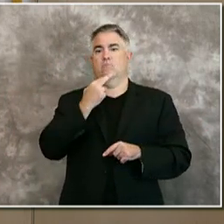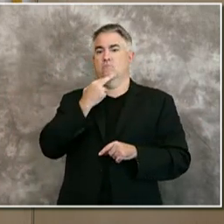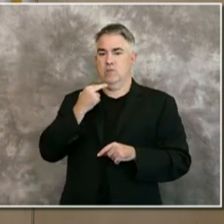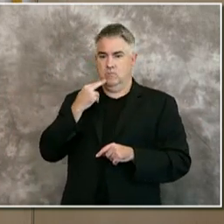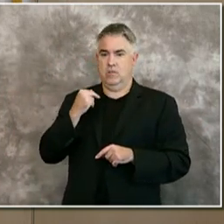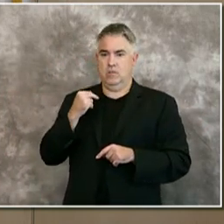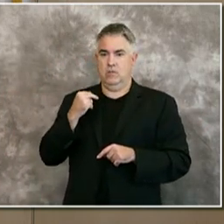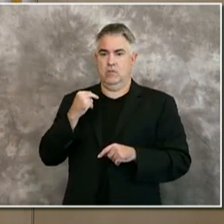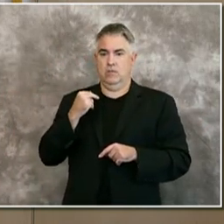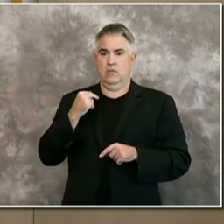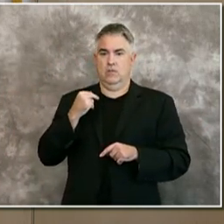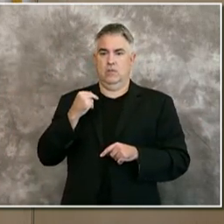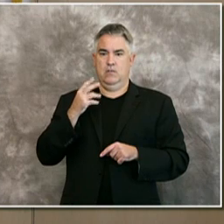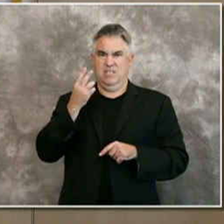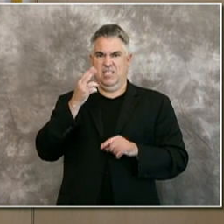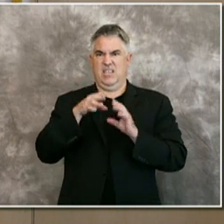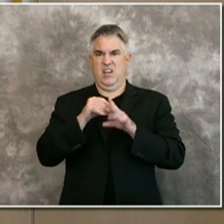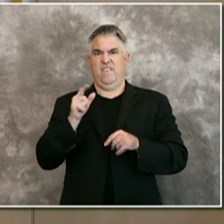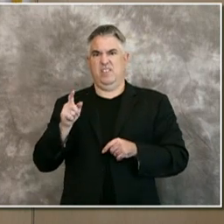the